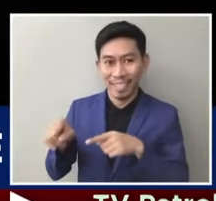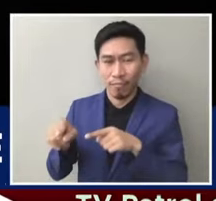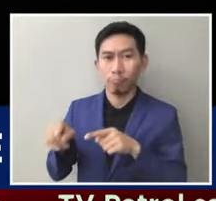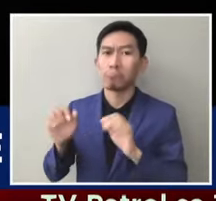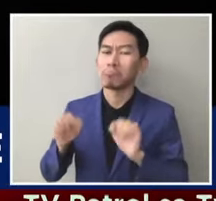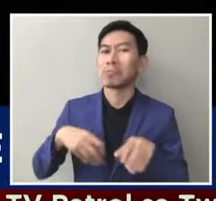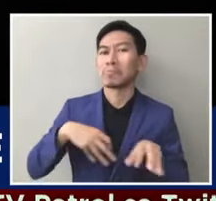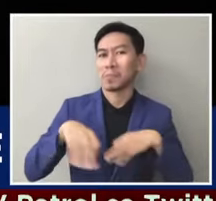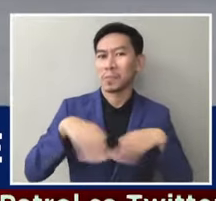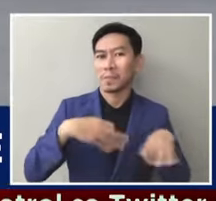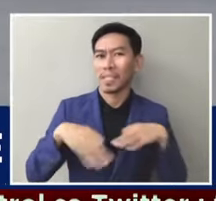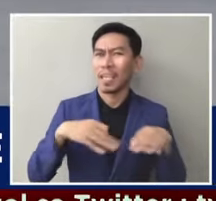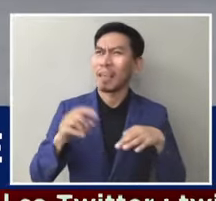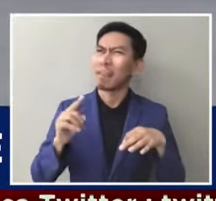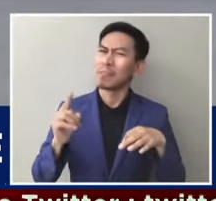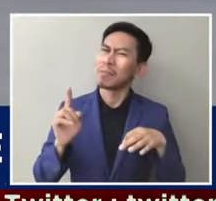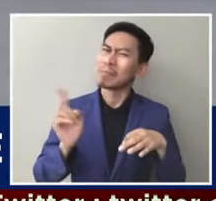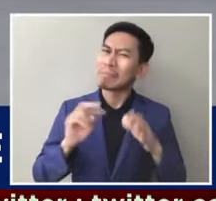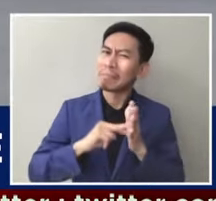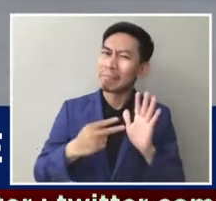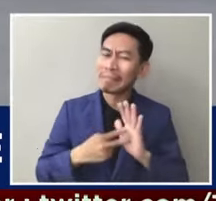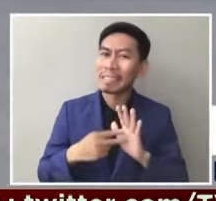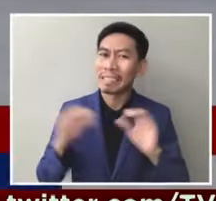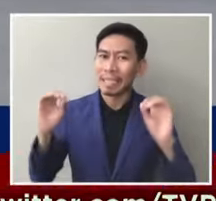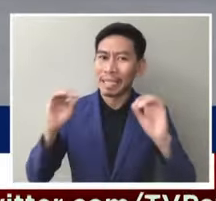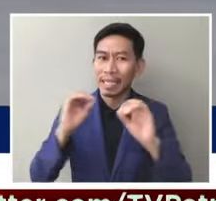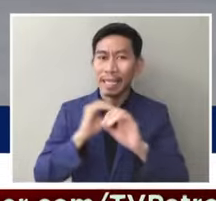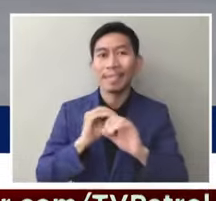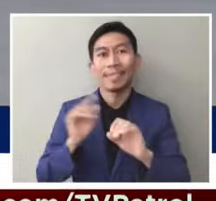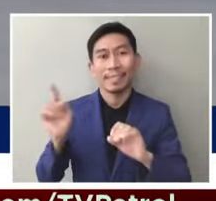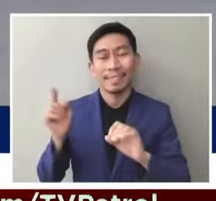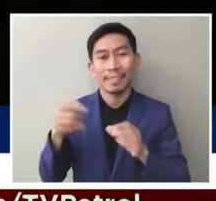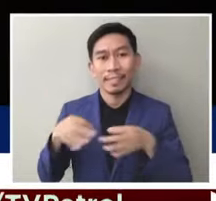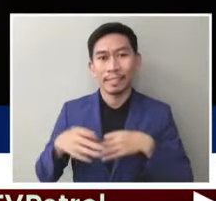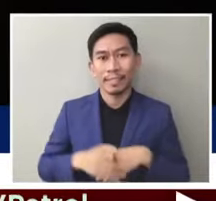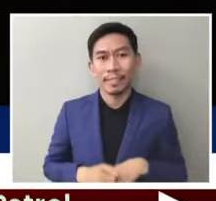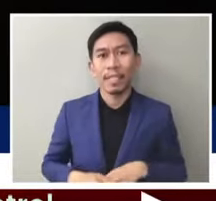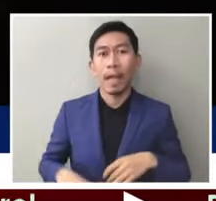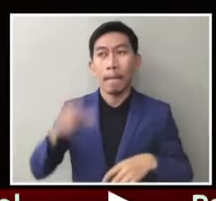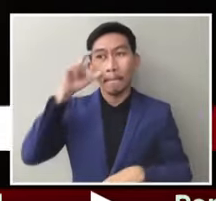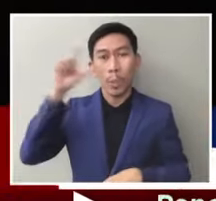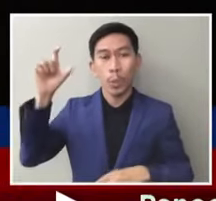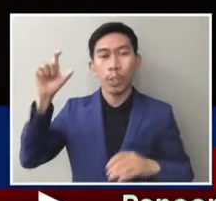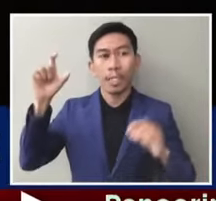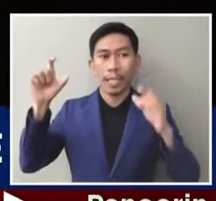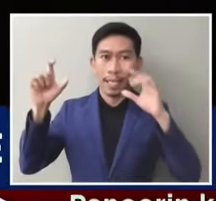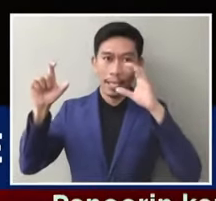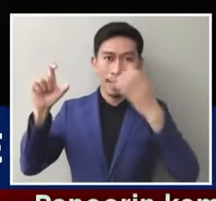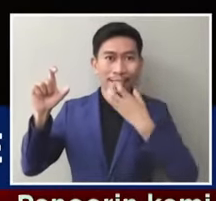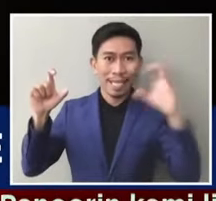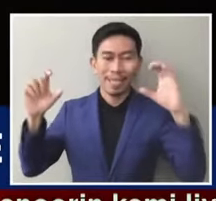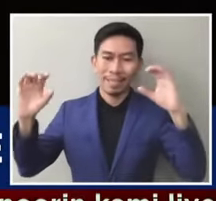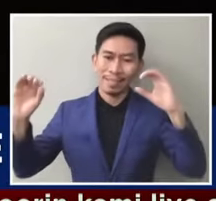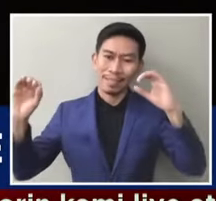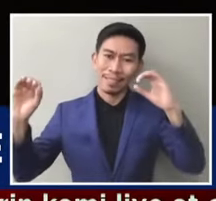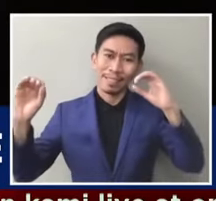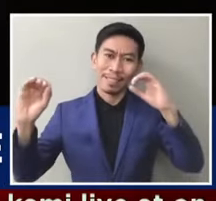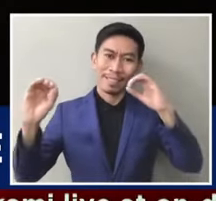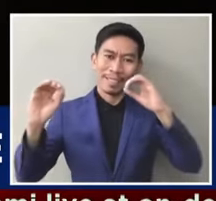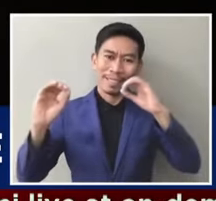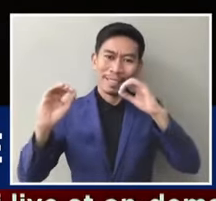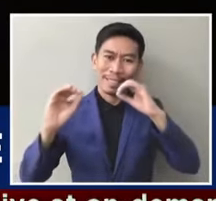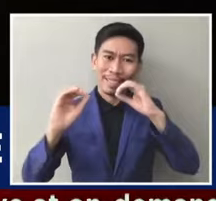ipaliwanag ang eclipse. When the moon blocks the sun, it casts a shadow. And my teacher